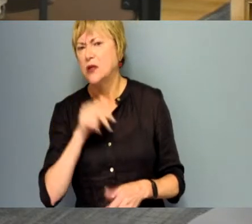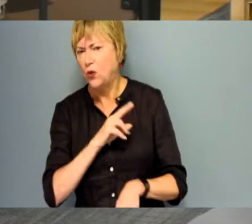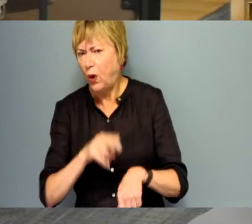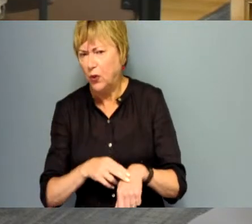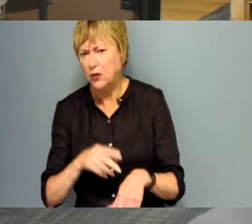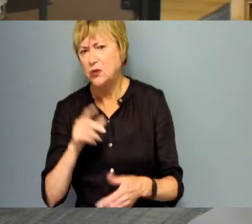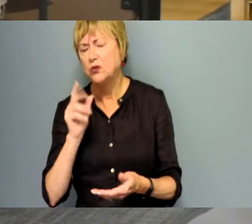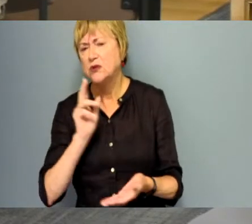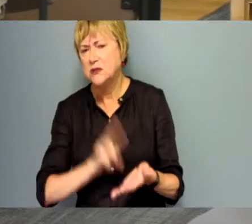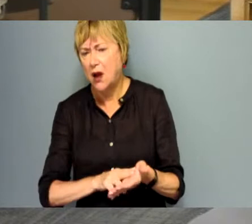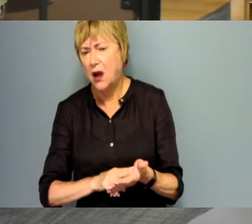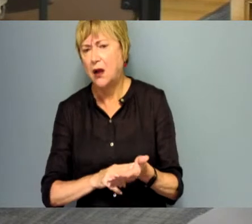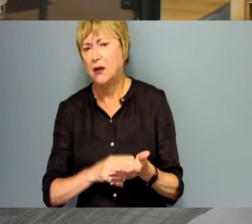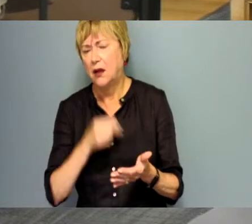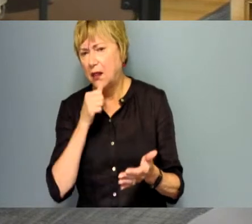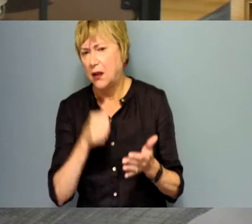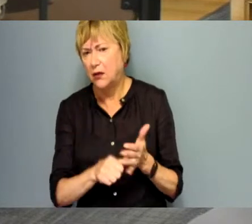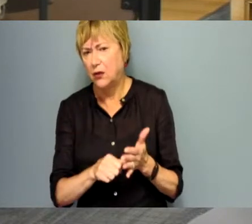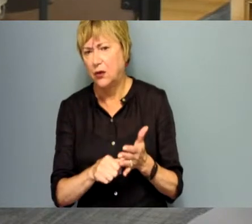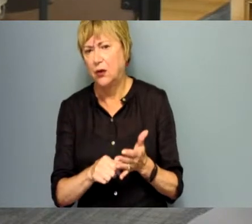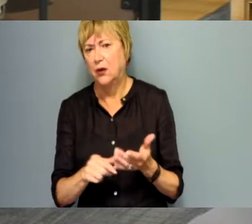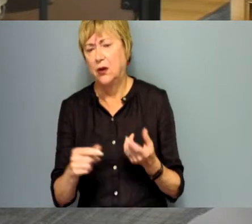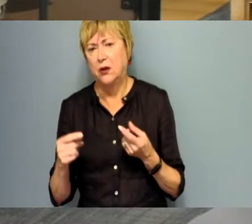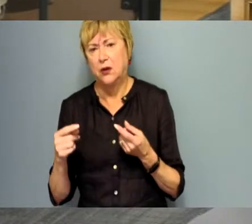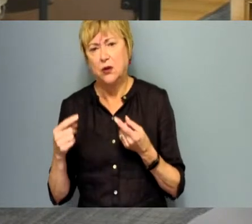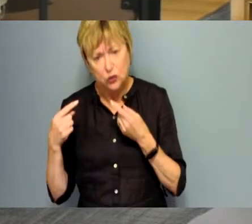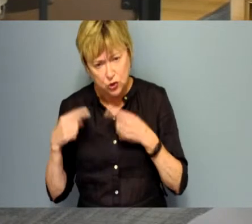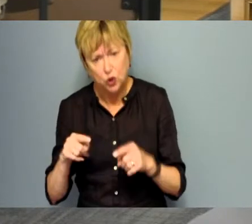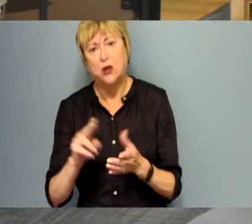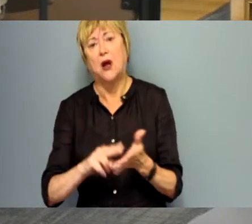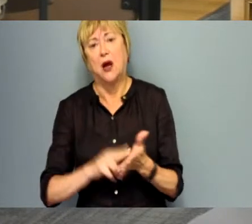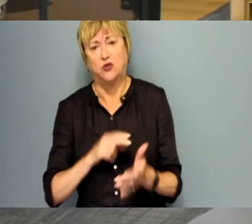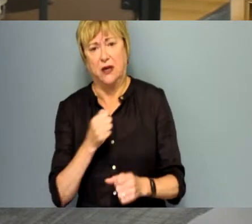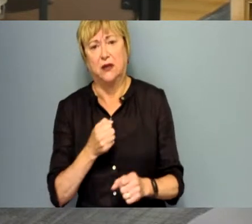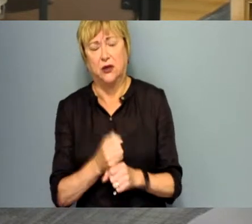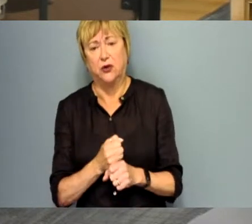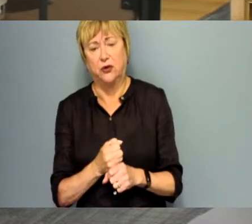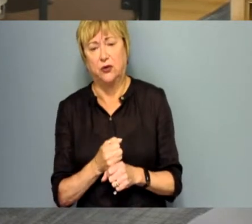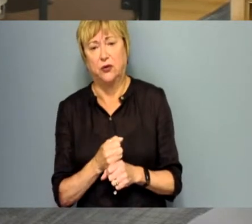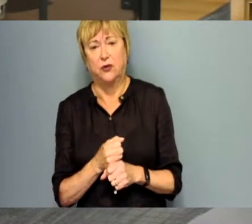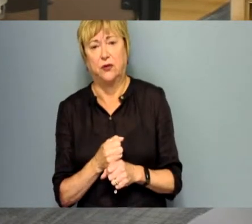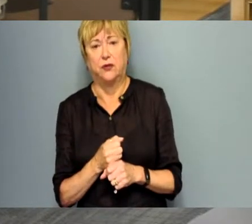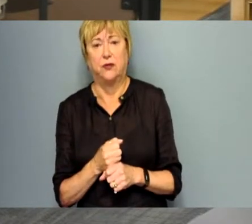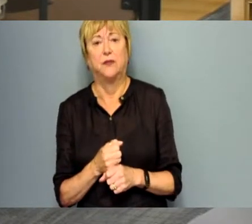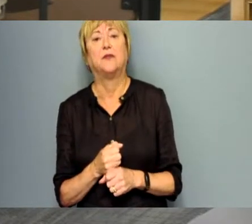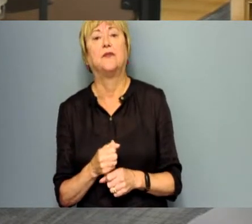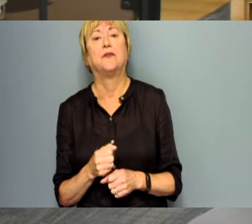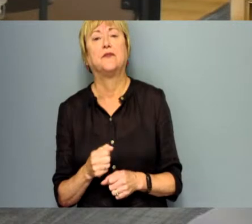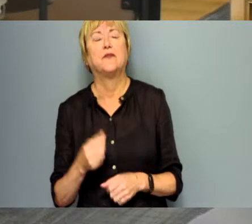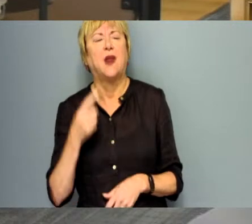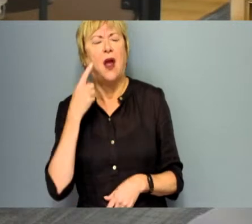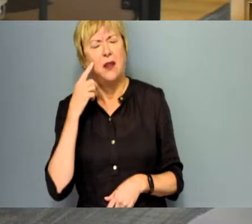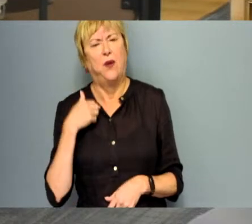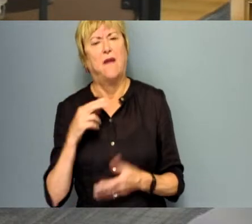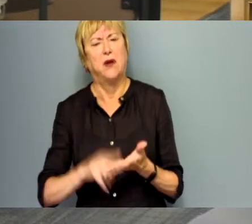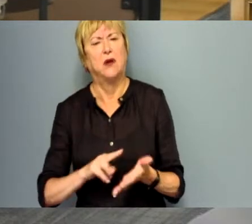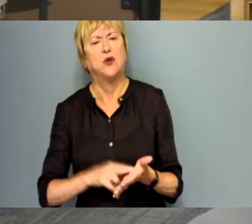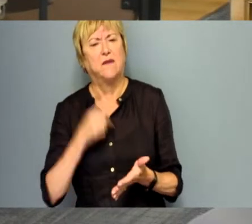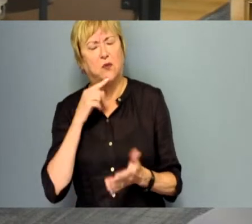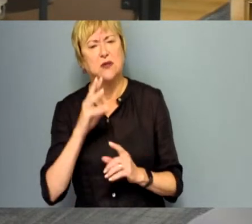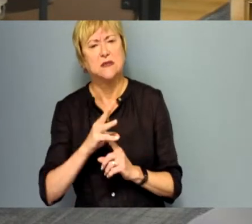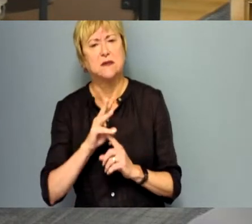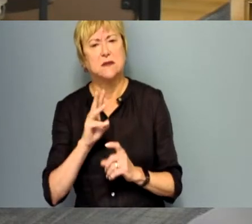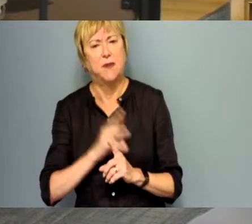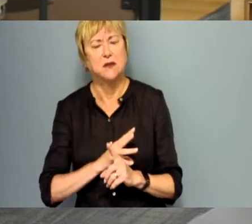a contract year, which I'm assuming this is? I don't think we have contracts for 6 months.